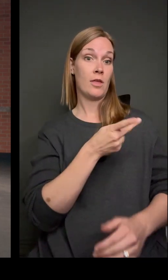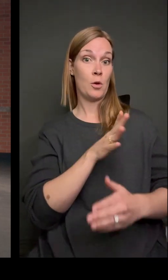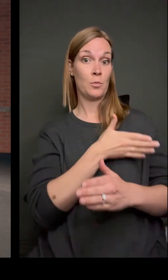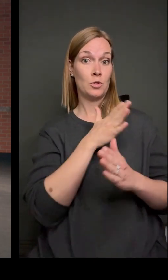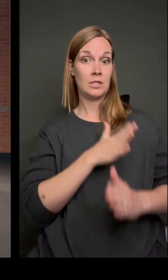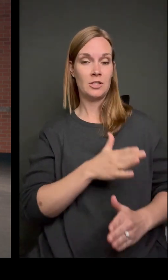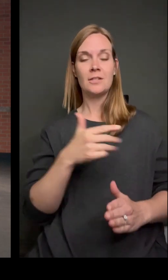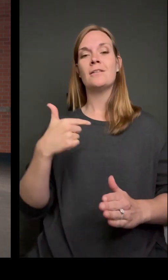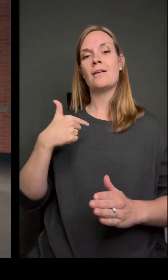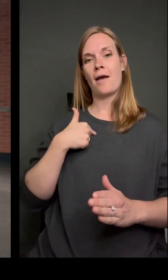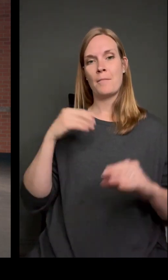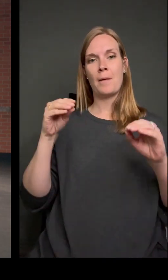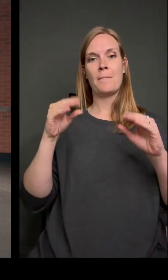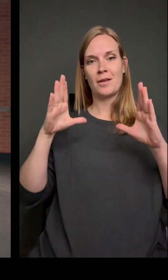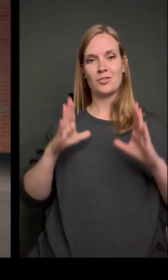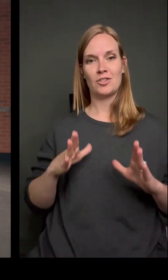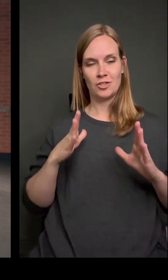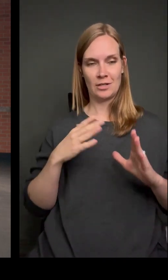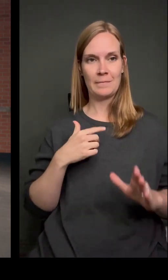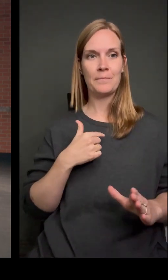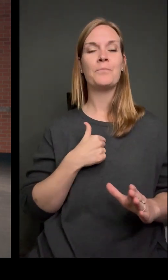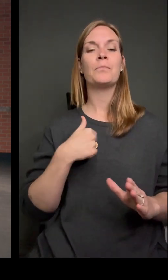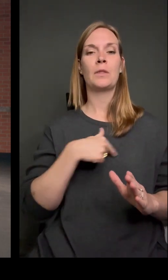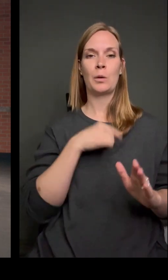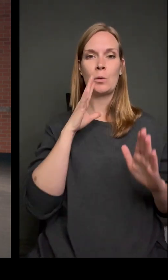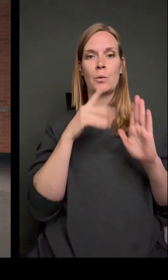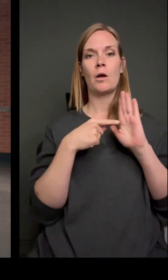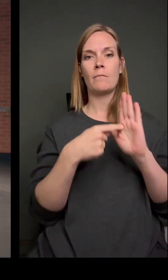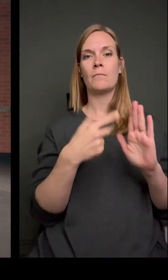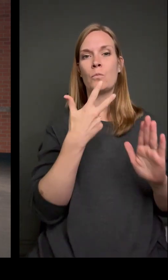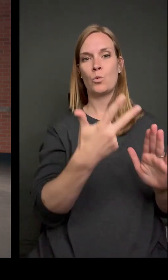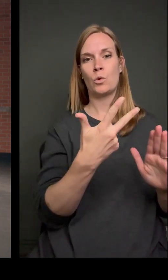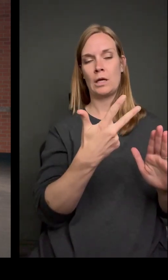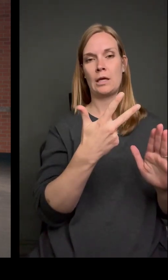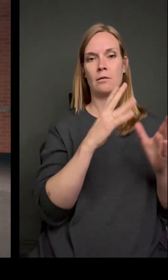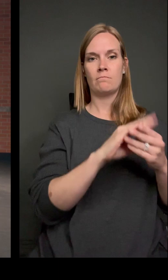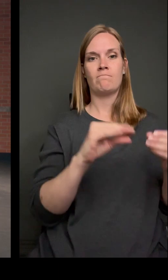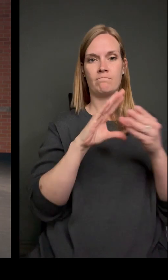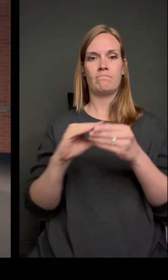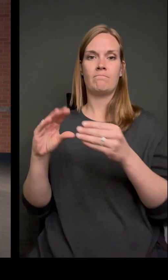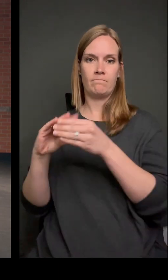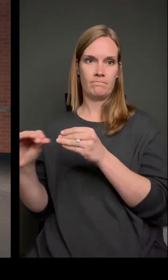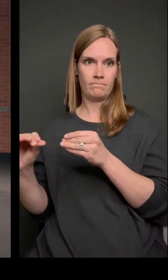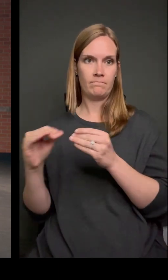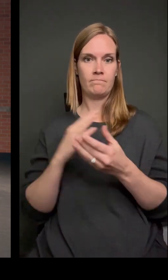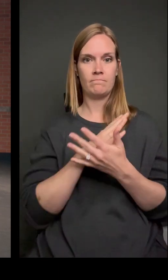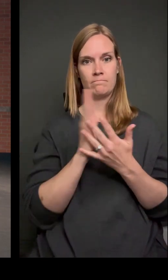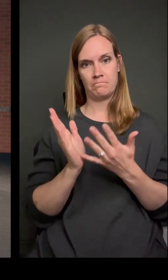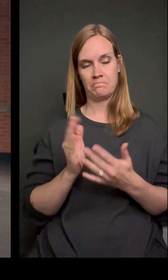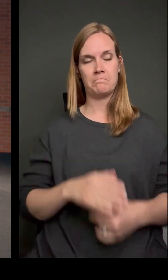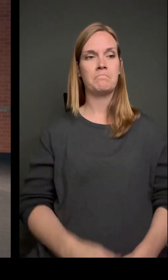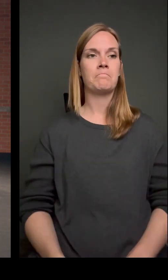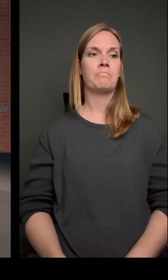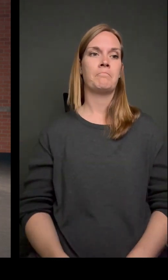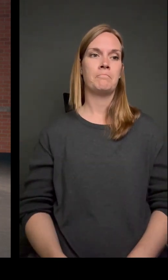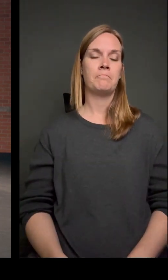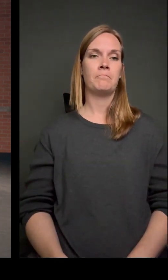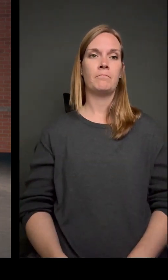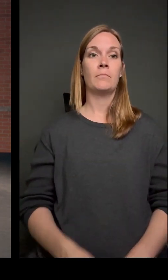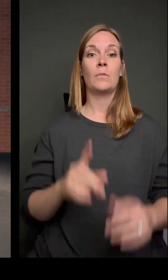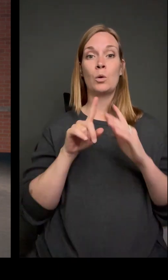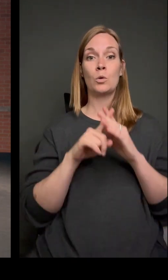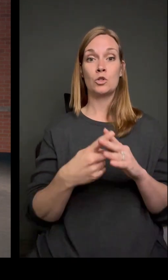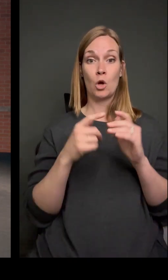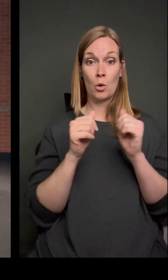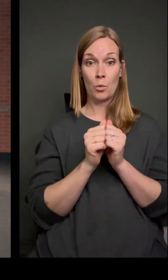a magician. And we're going to be performing 3 pieces as an ensemble today. We're